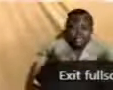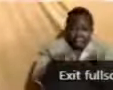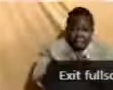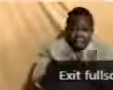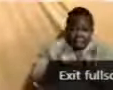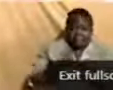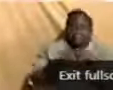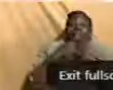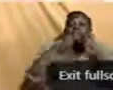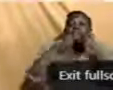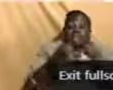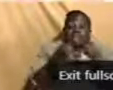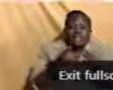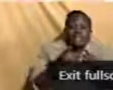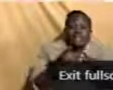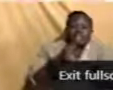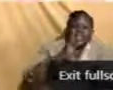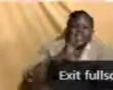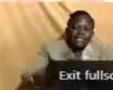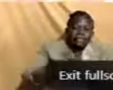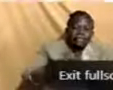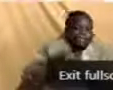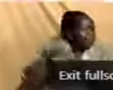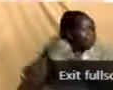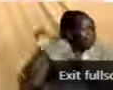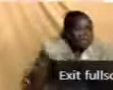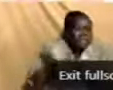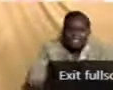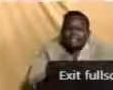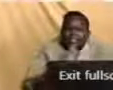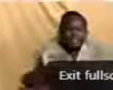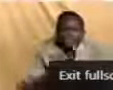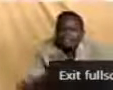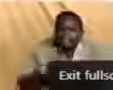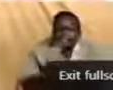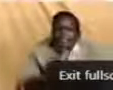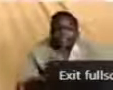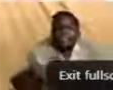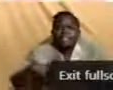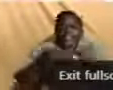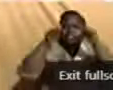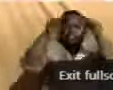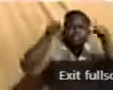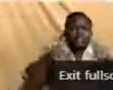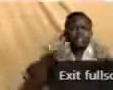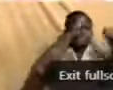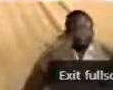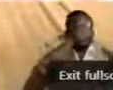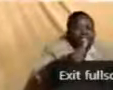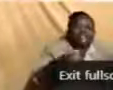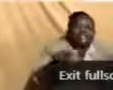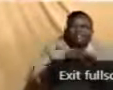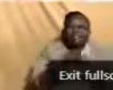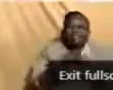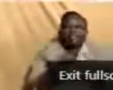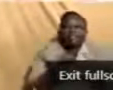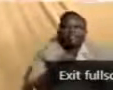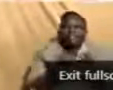basically said, when he was busy setting out Kenya Gazette notices, establishing